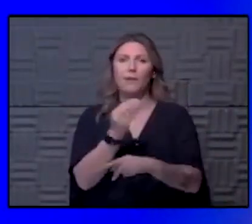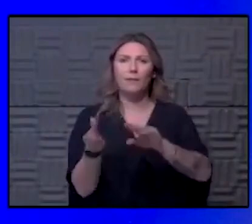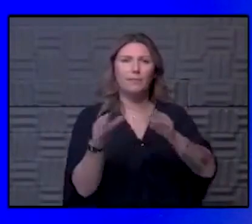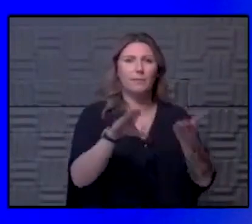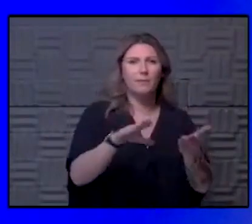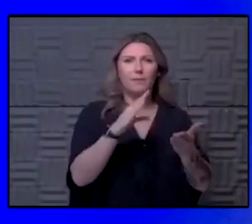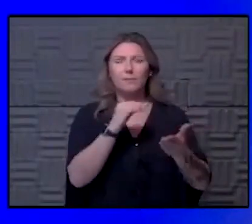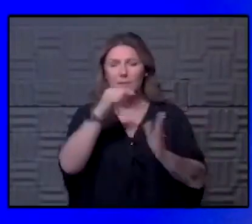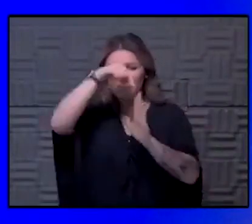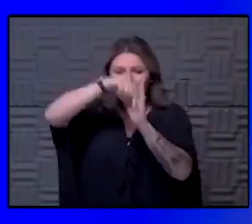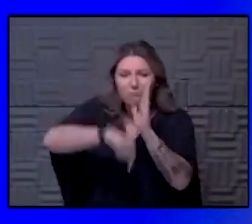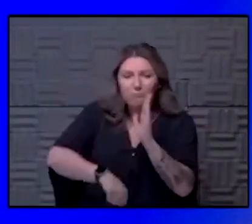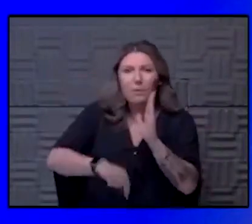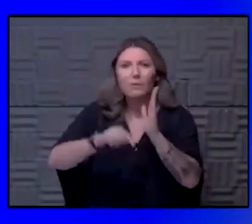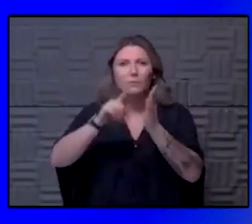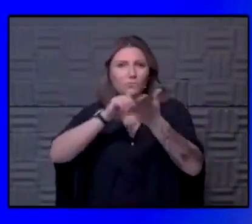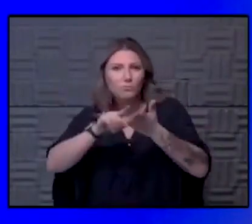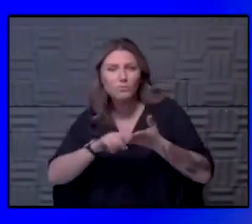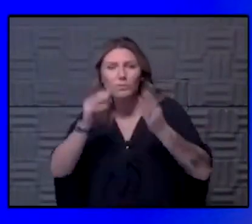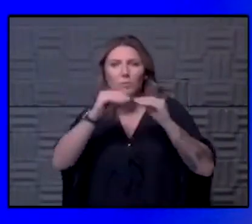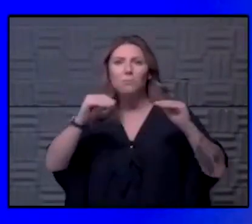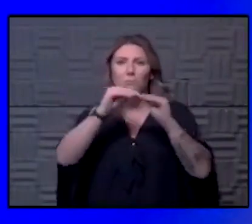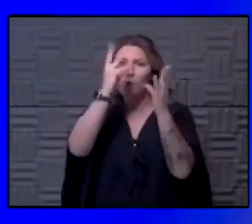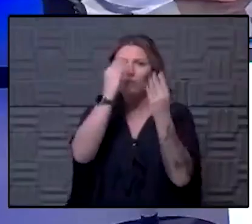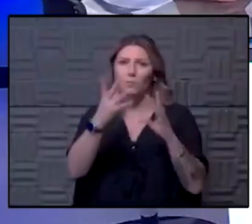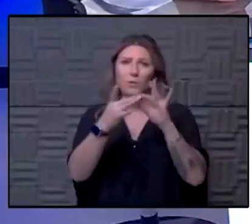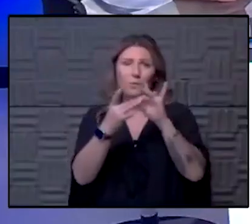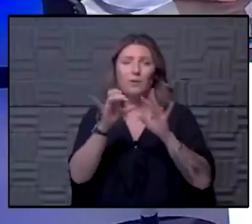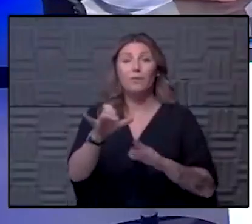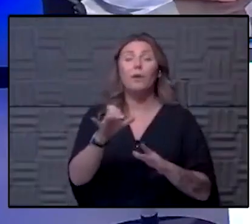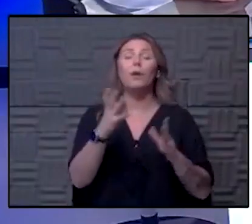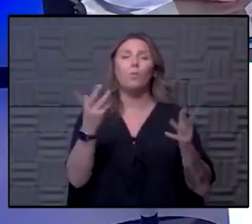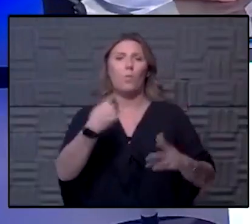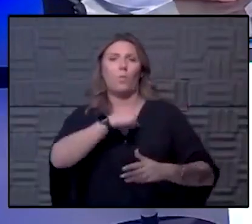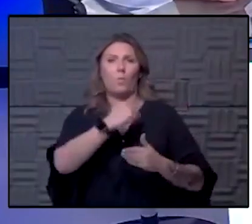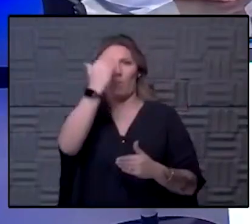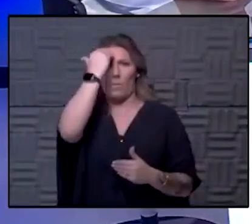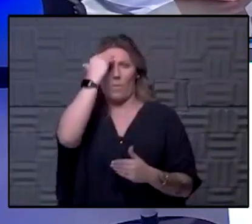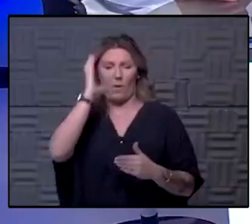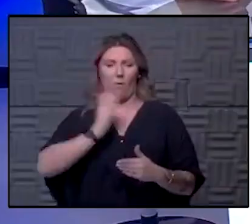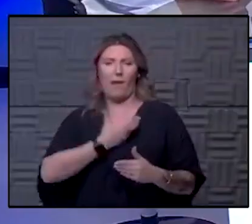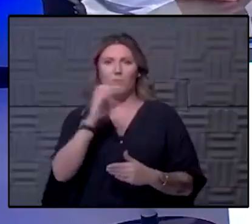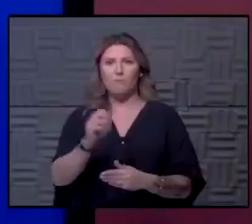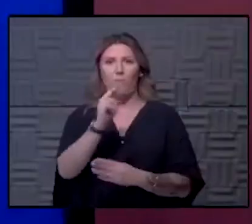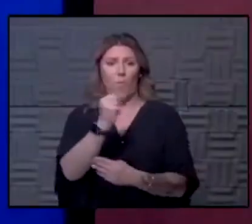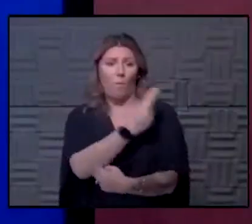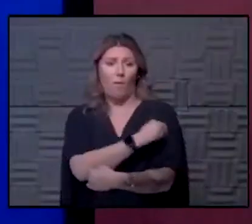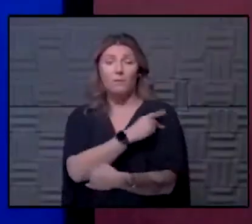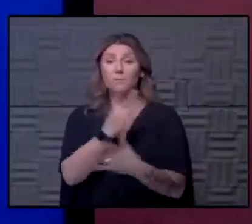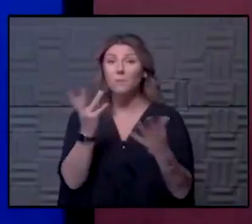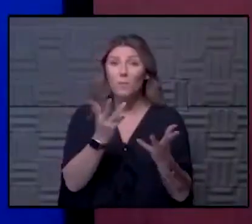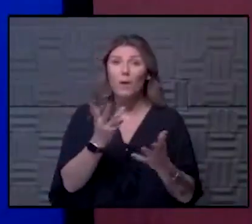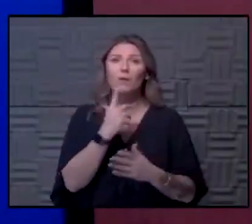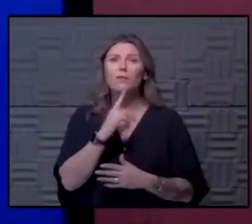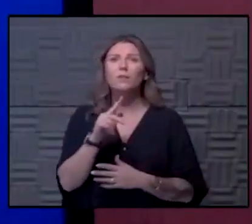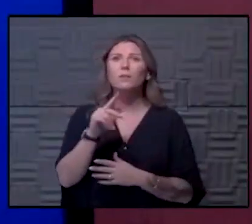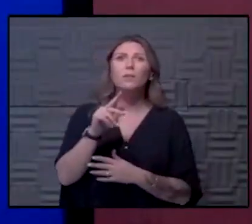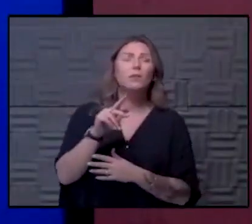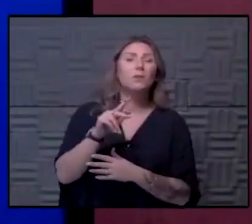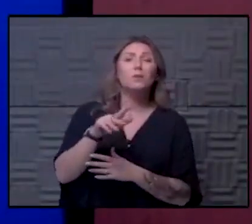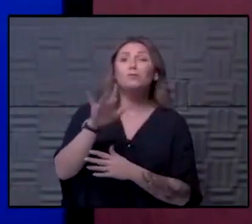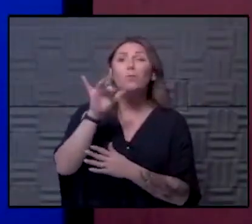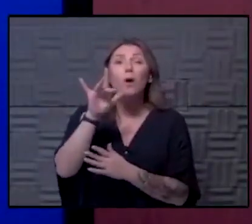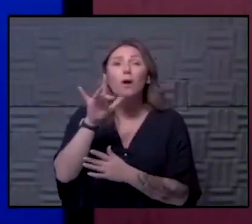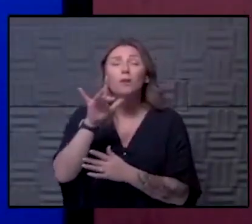really kind of deep dive into that and get some more information about that. And here's what we know in our own hospital, folks. Remember that we were having 25 to 30 new